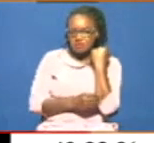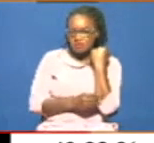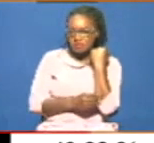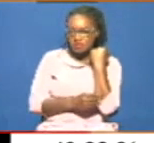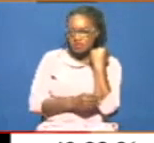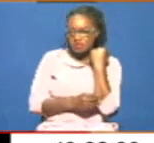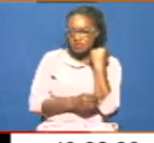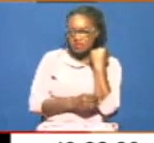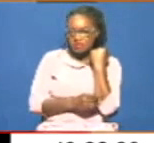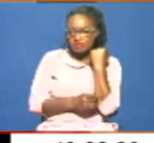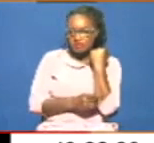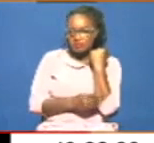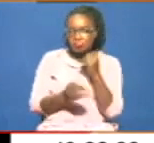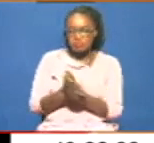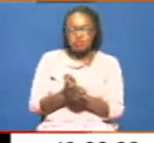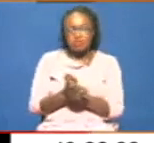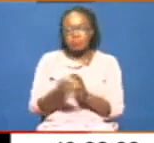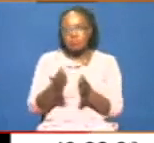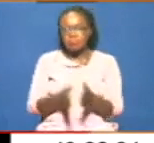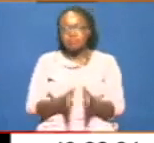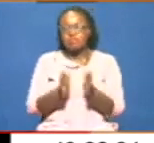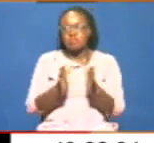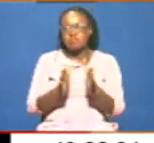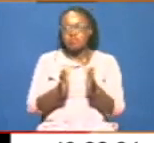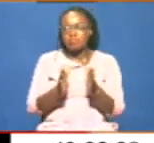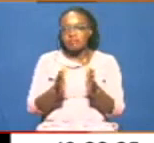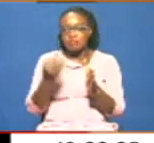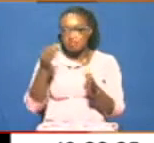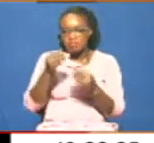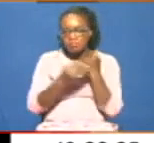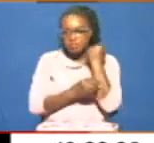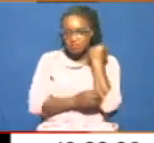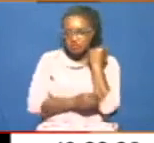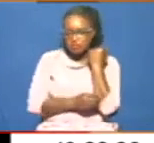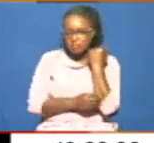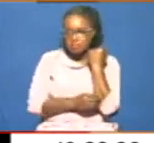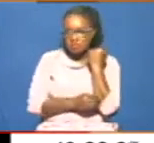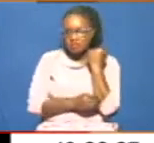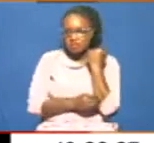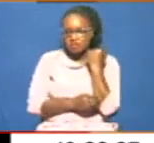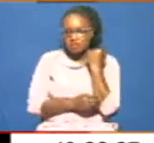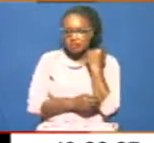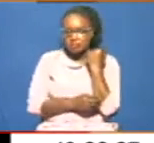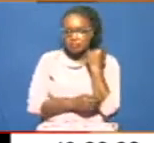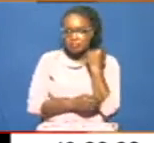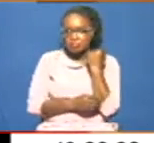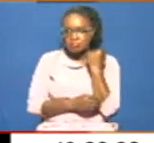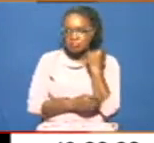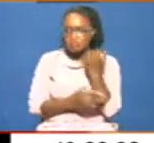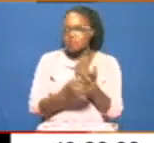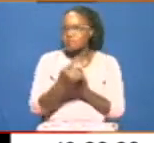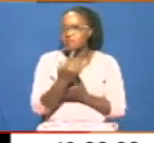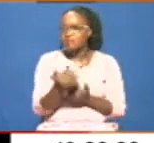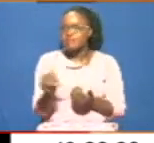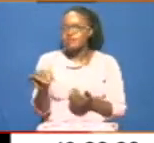again, an acknowledged forms of poverty is energy poverty. And it is one of those things that really need